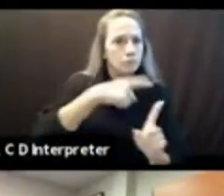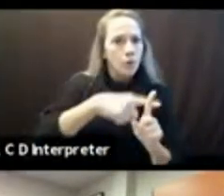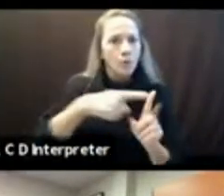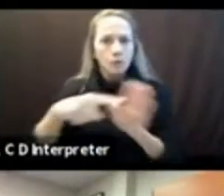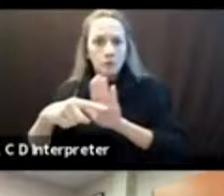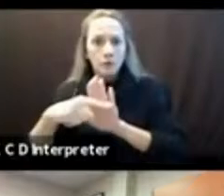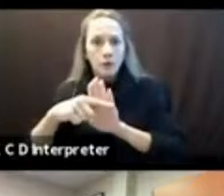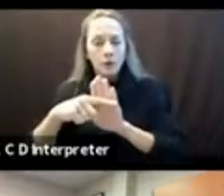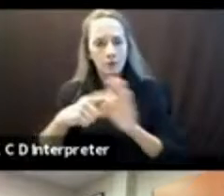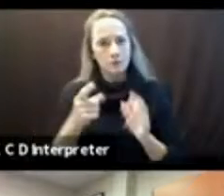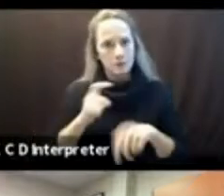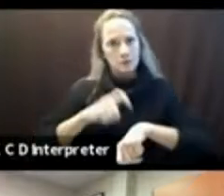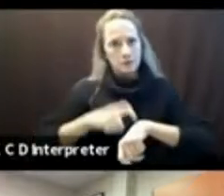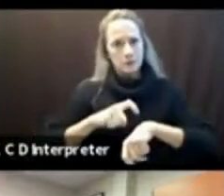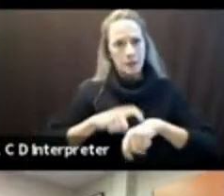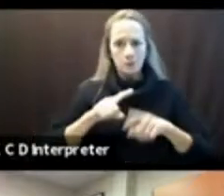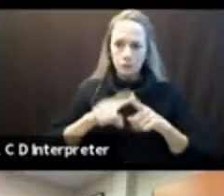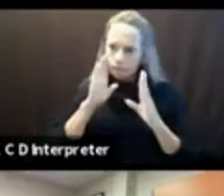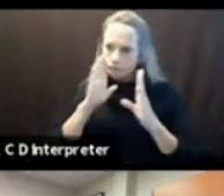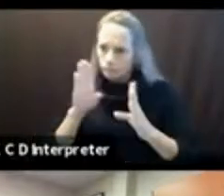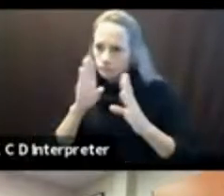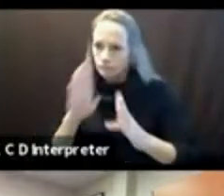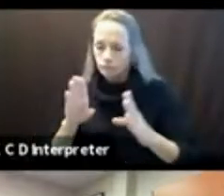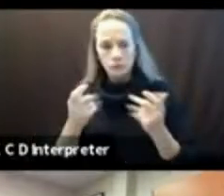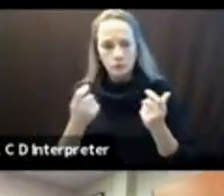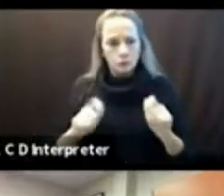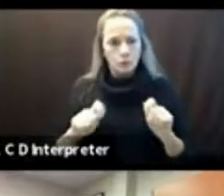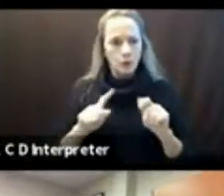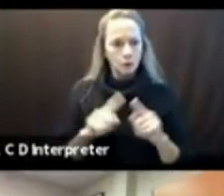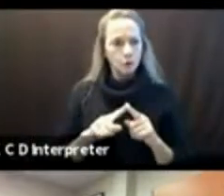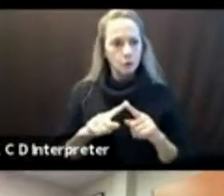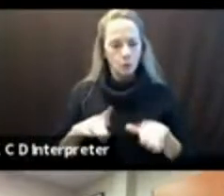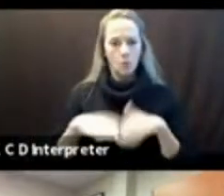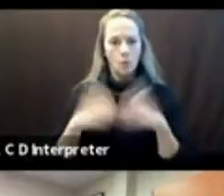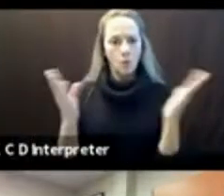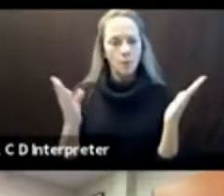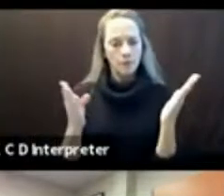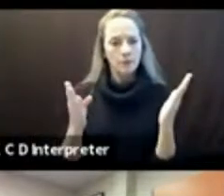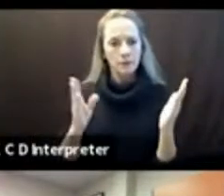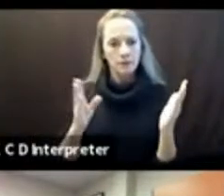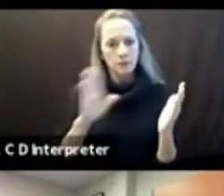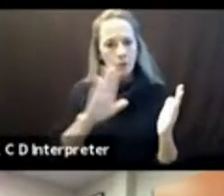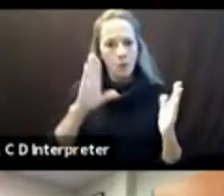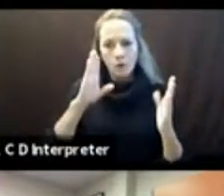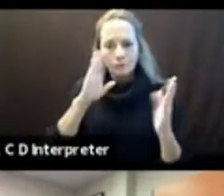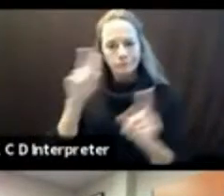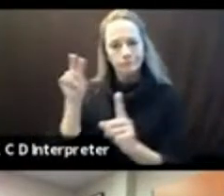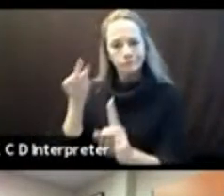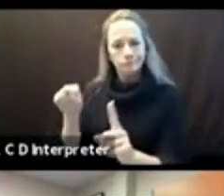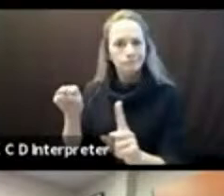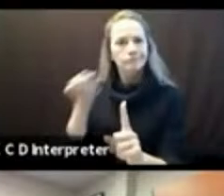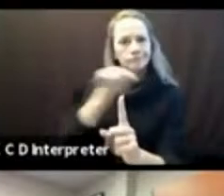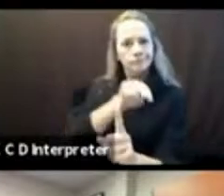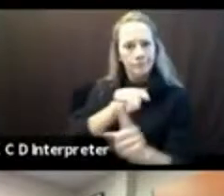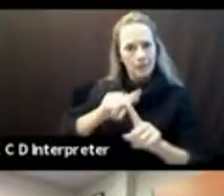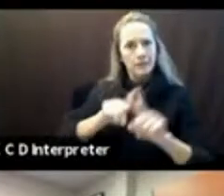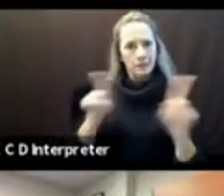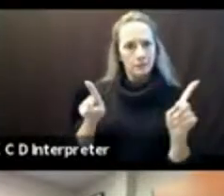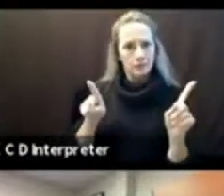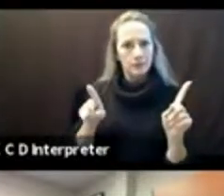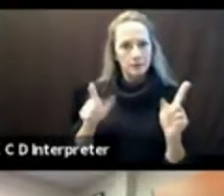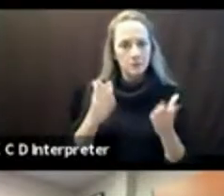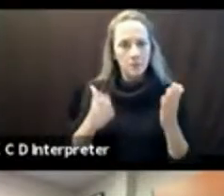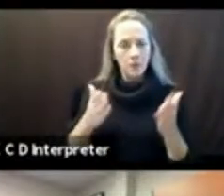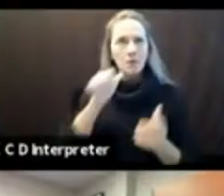listen to those affected most and find new ways to prevent the spread. I hope that I have provided a different but important view that you may all not accounted